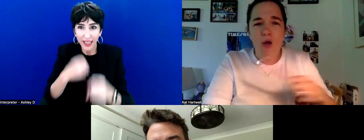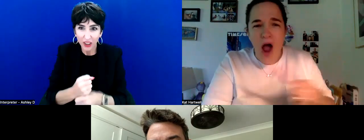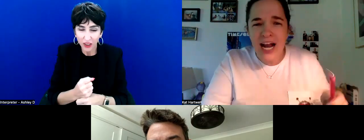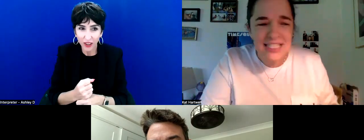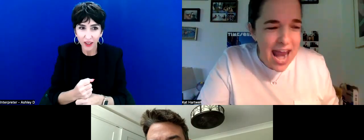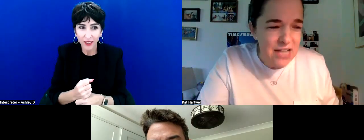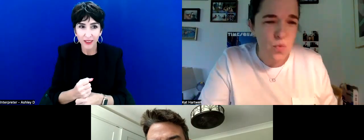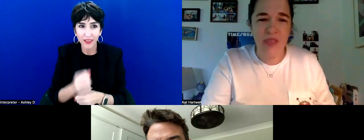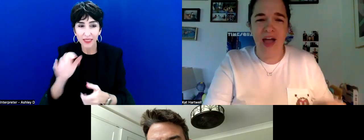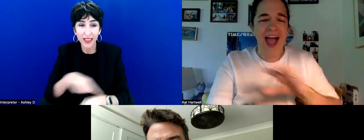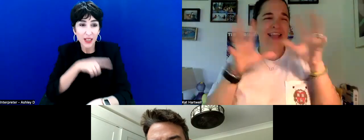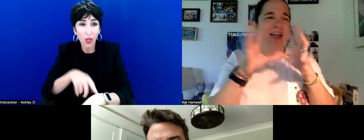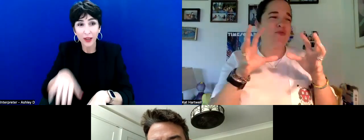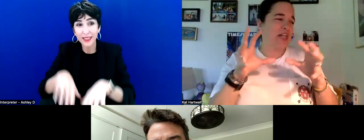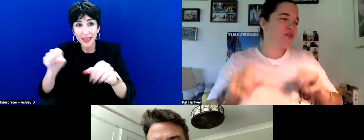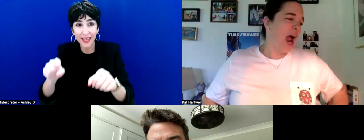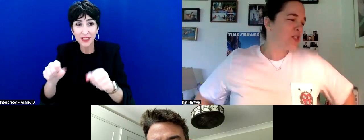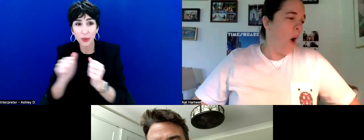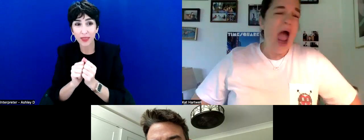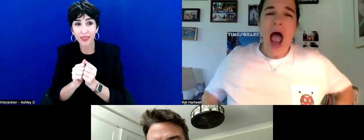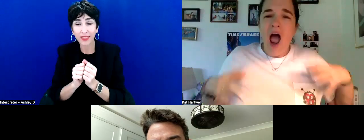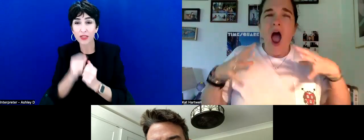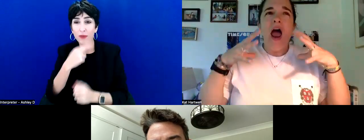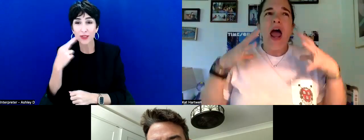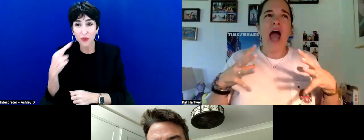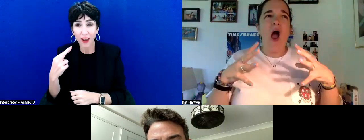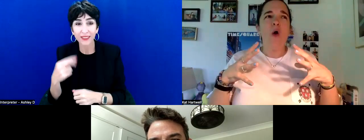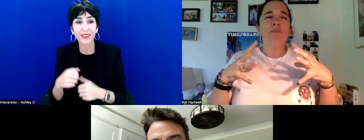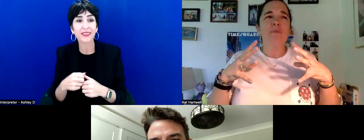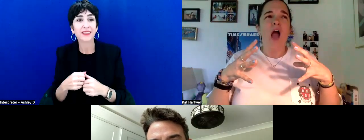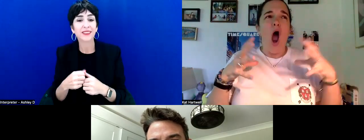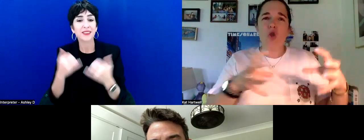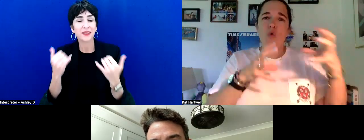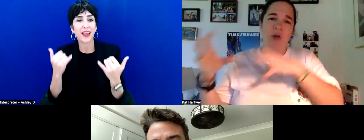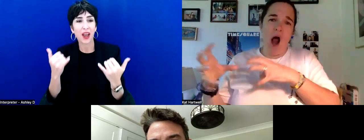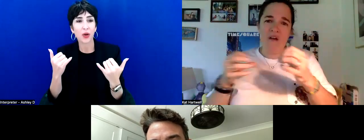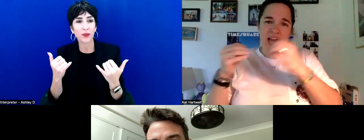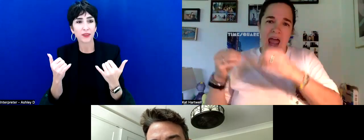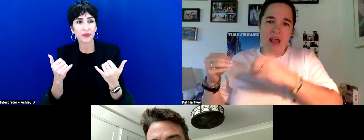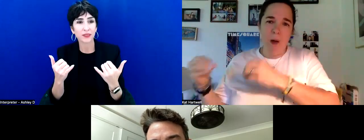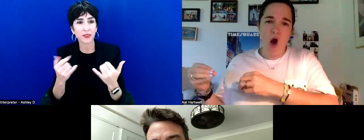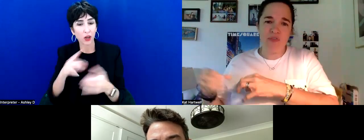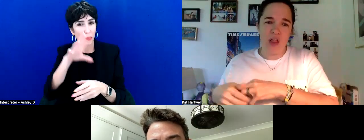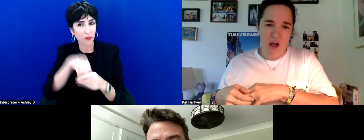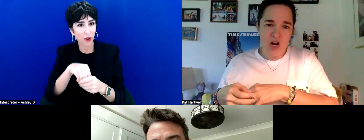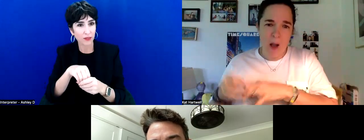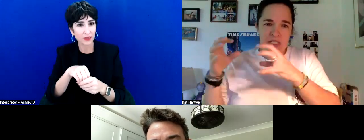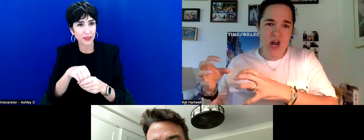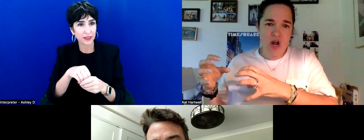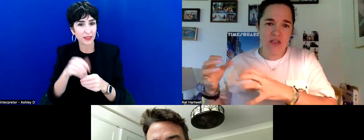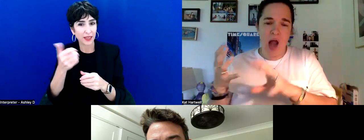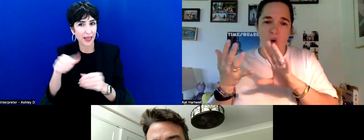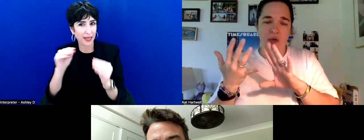That's how long it takes with like the restaurant. So now Are you involved in any part of the love